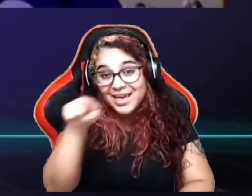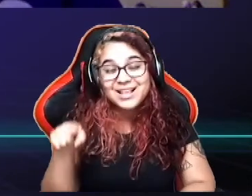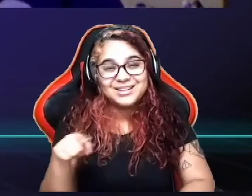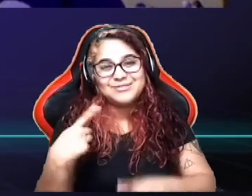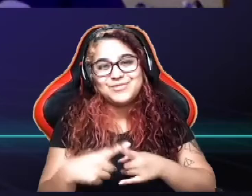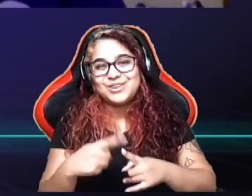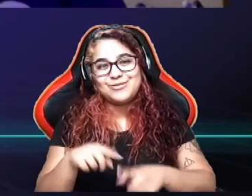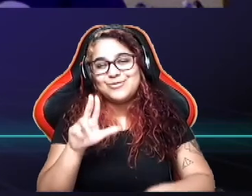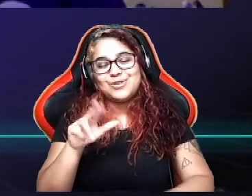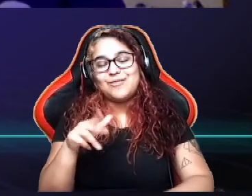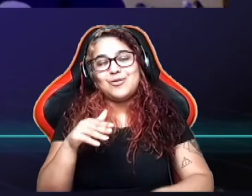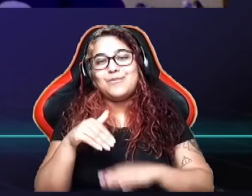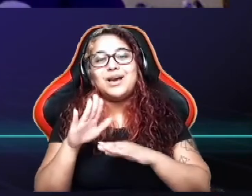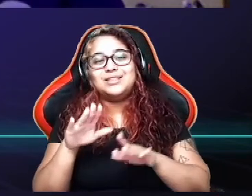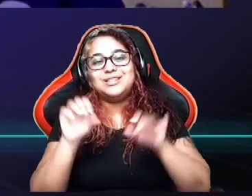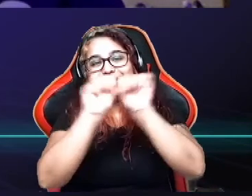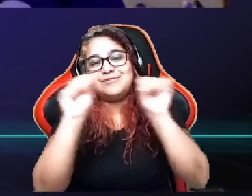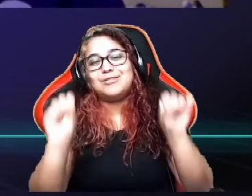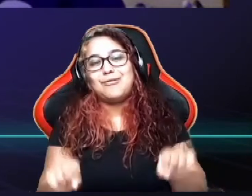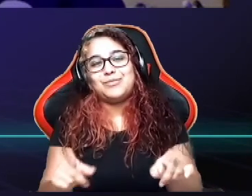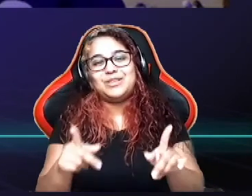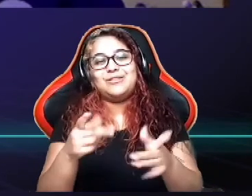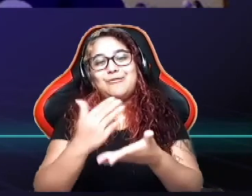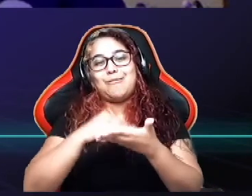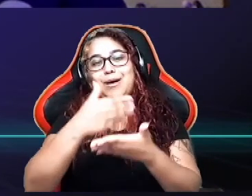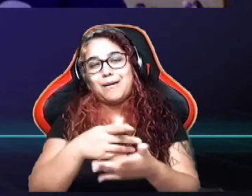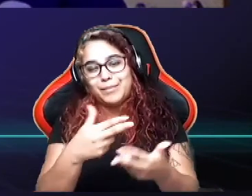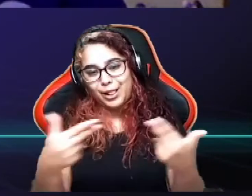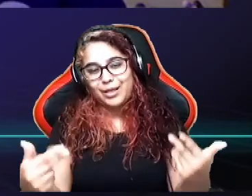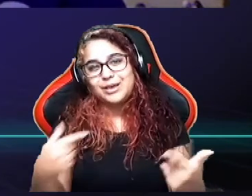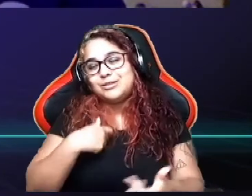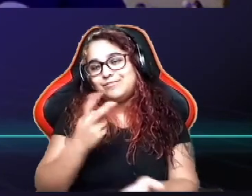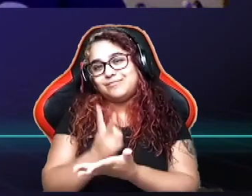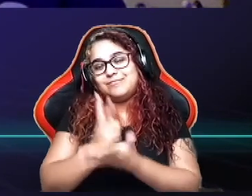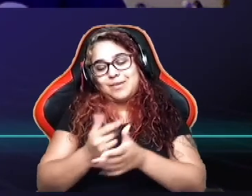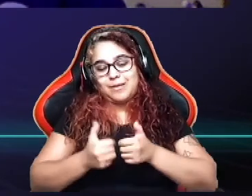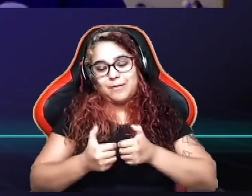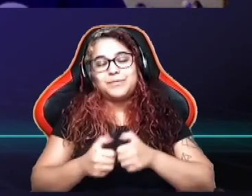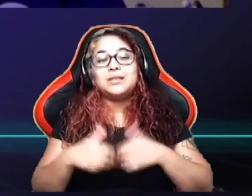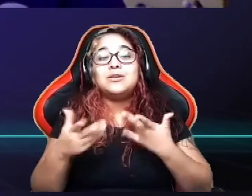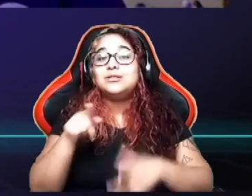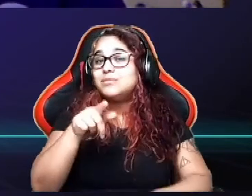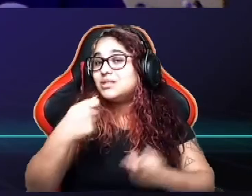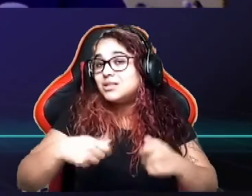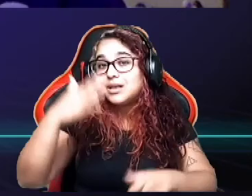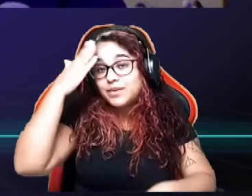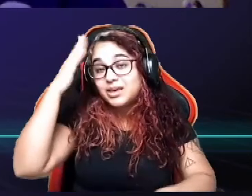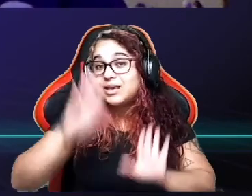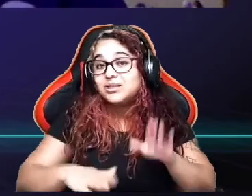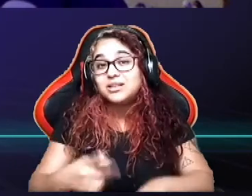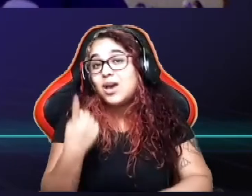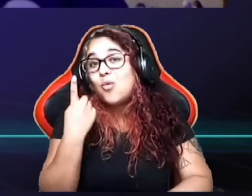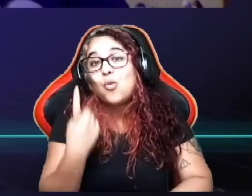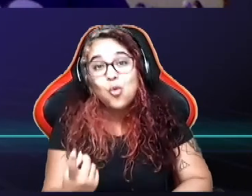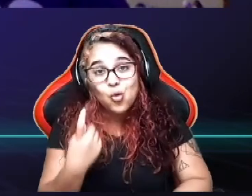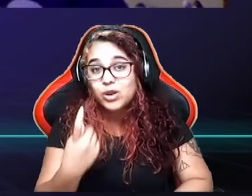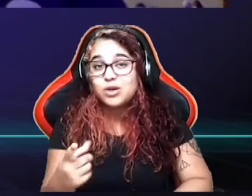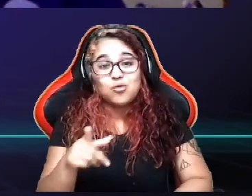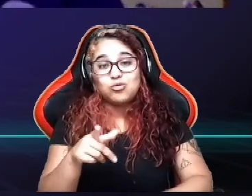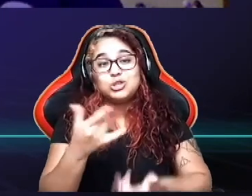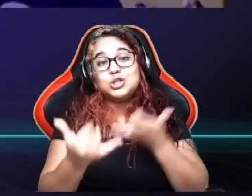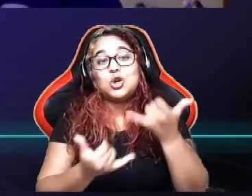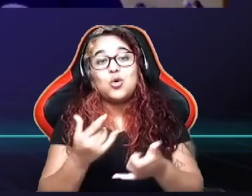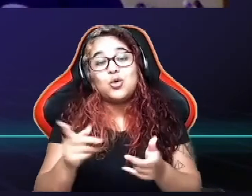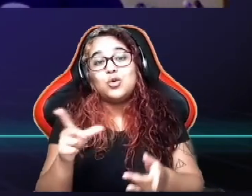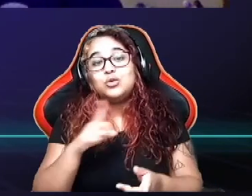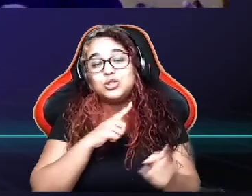They need to understand, I'm saying they because I've never been much of a PC or console gamer. They need to understand that this is a